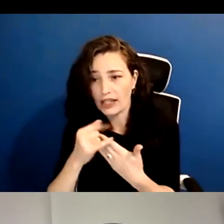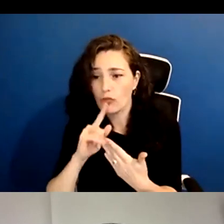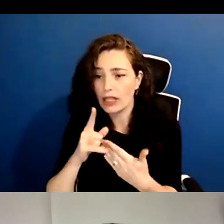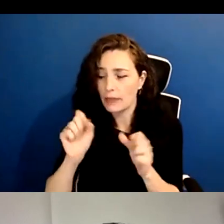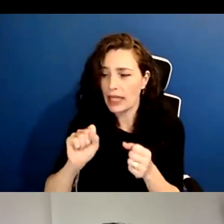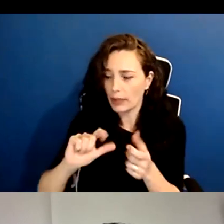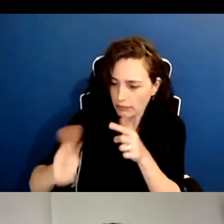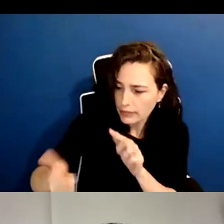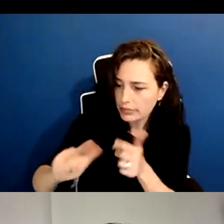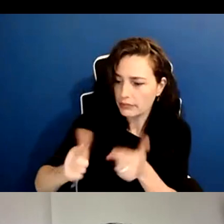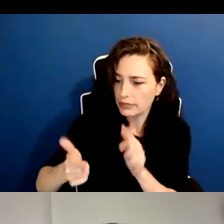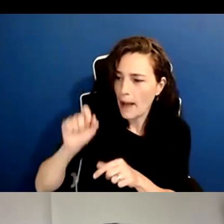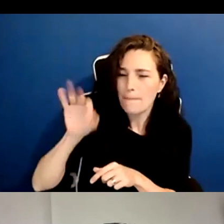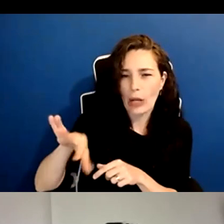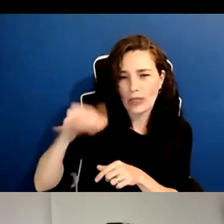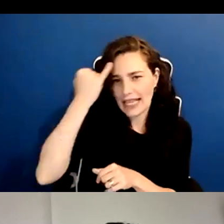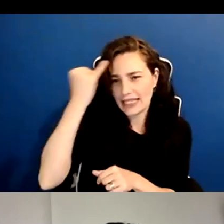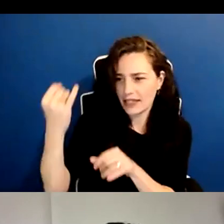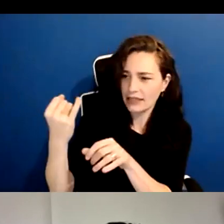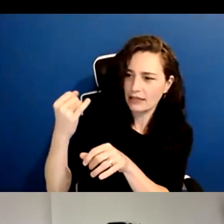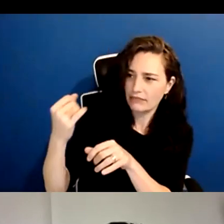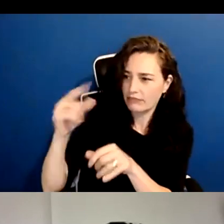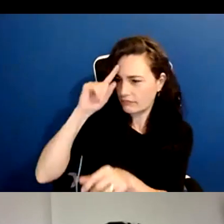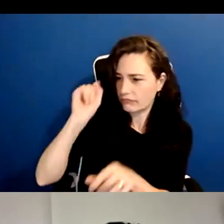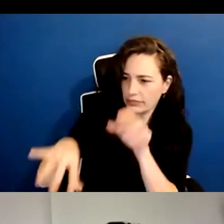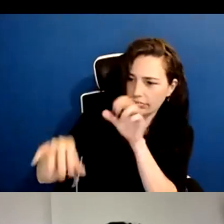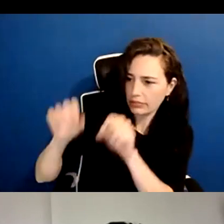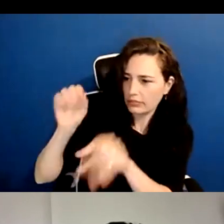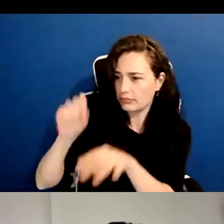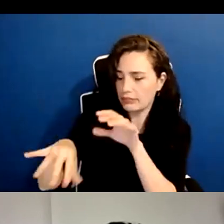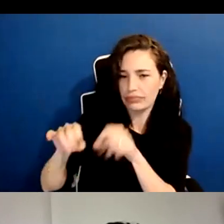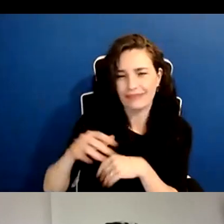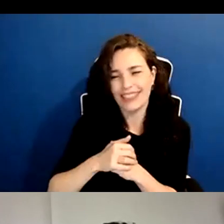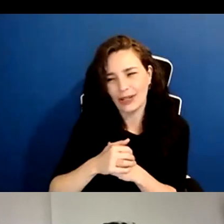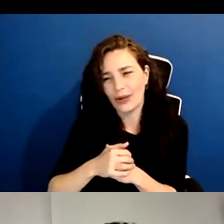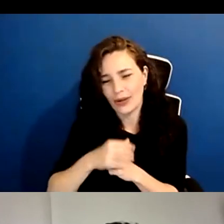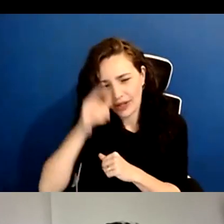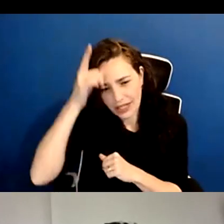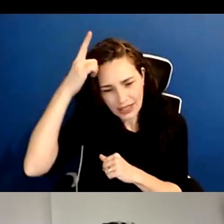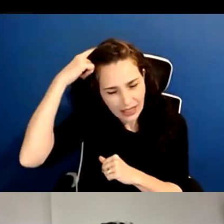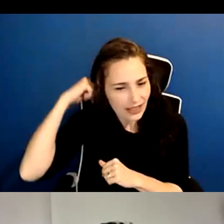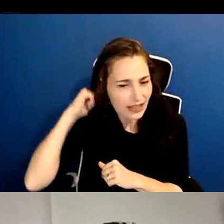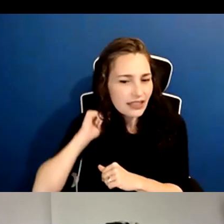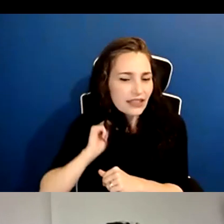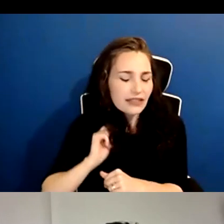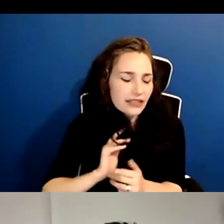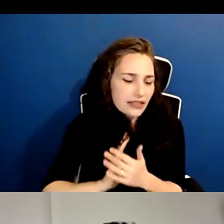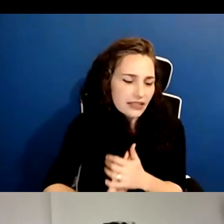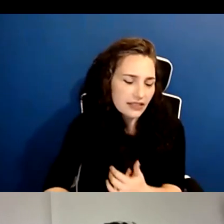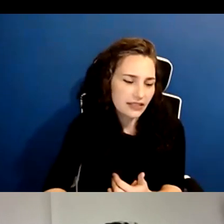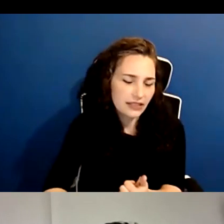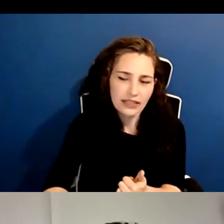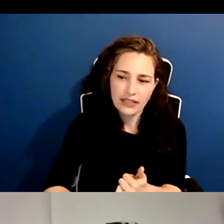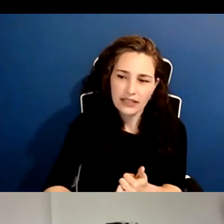you trust. You know, a good thing, a long time in Kenya, we didn't have any field, like there was no, you know, sort of like